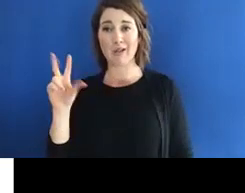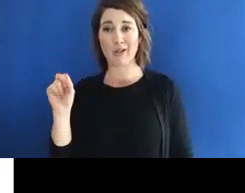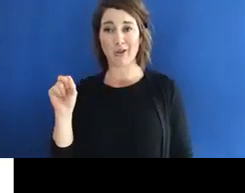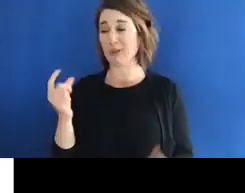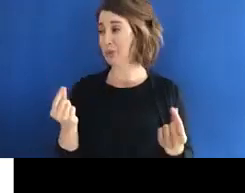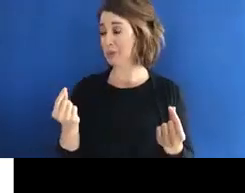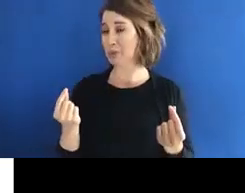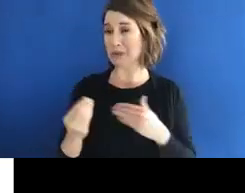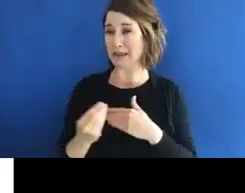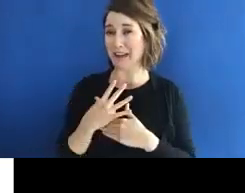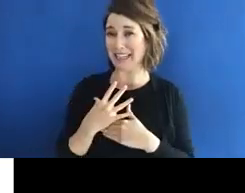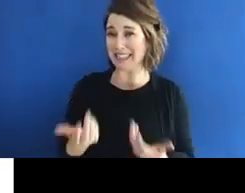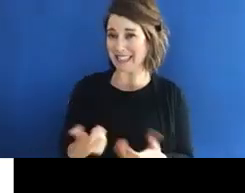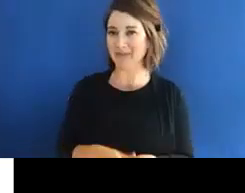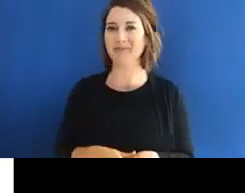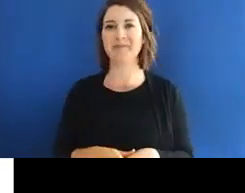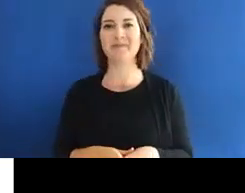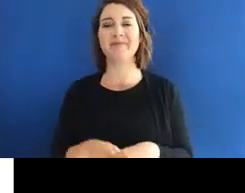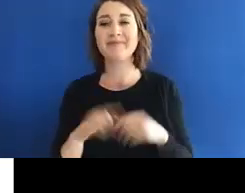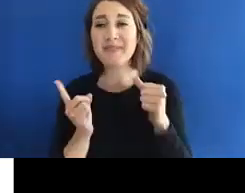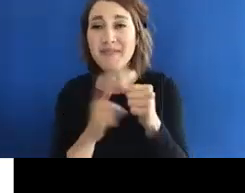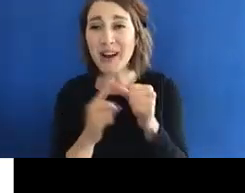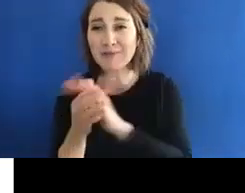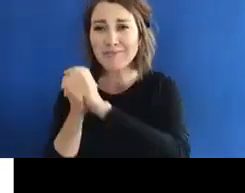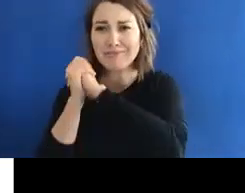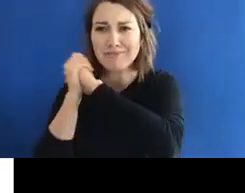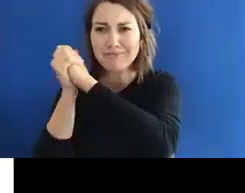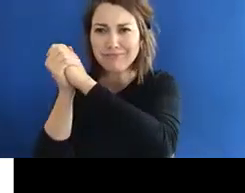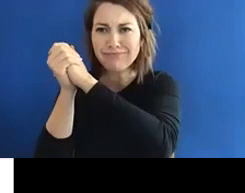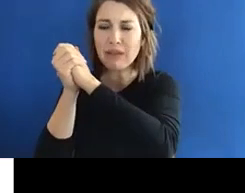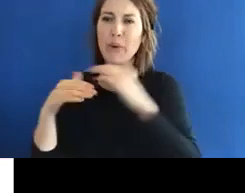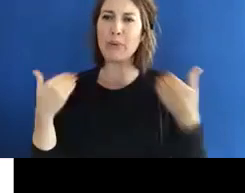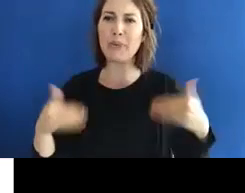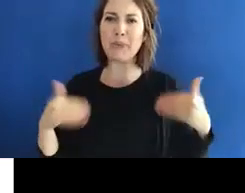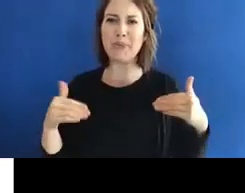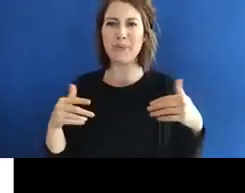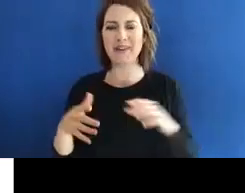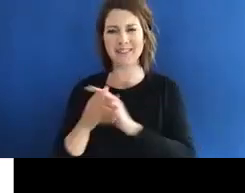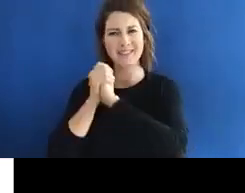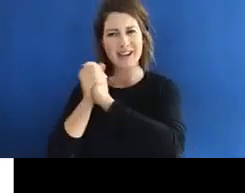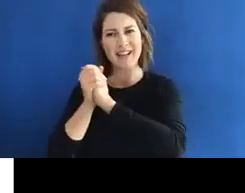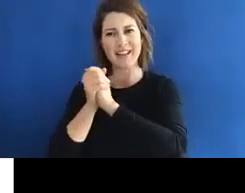say first, congratulations. I think that's a tremendous accomplishment. So congrats to you.